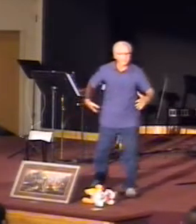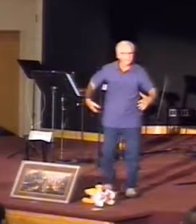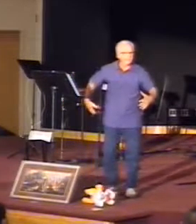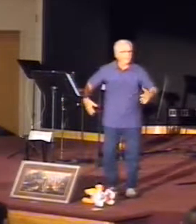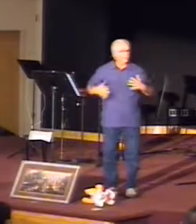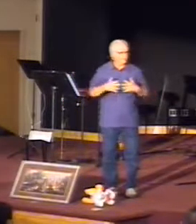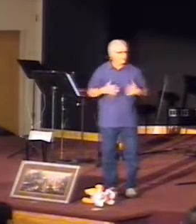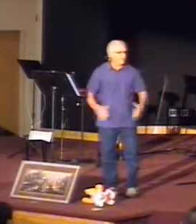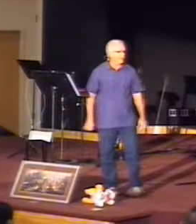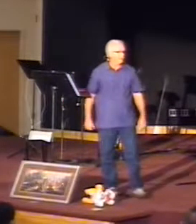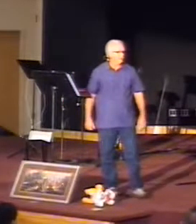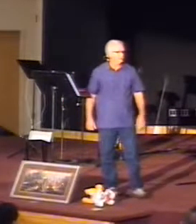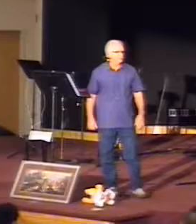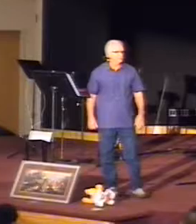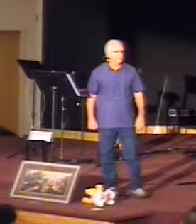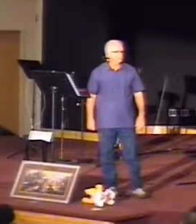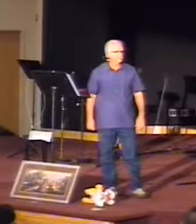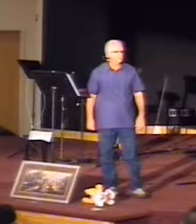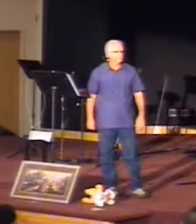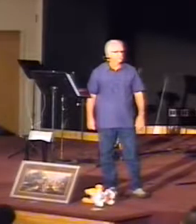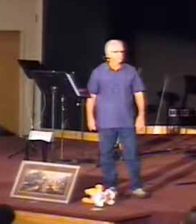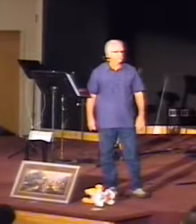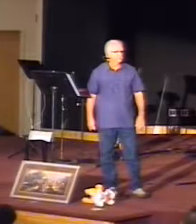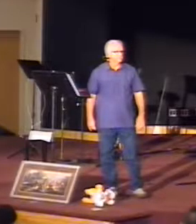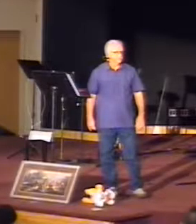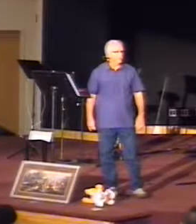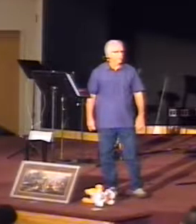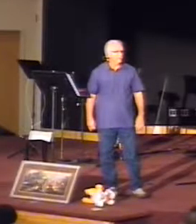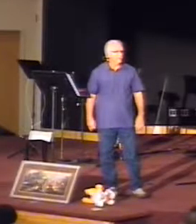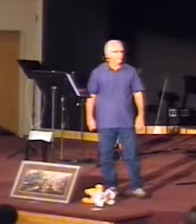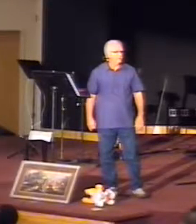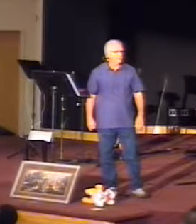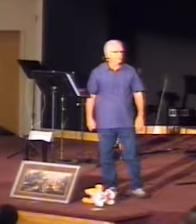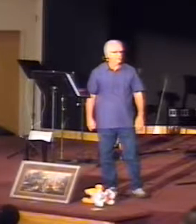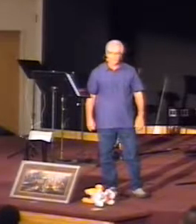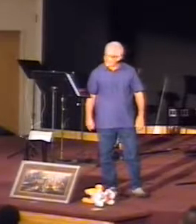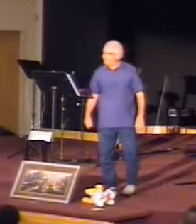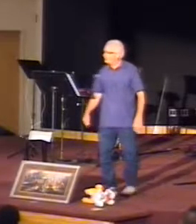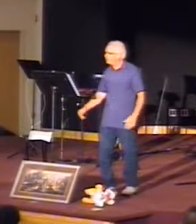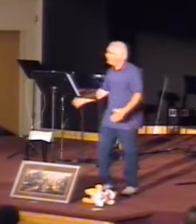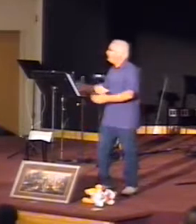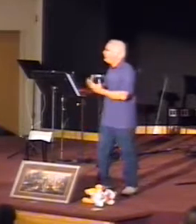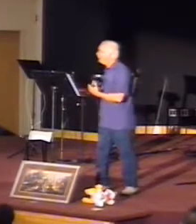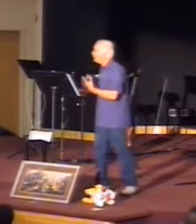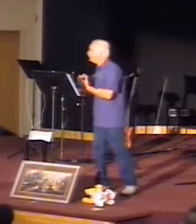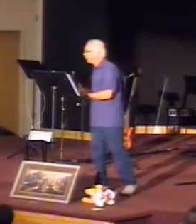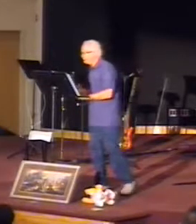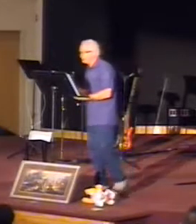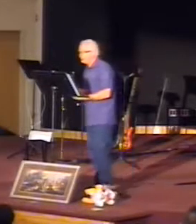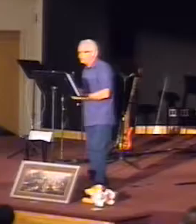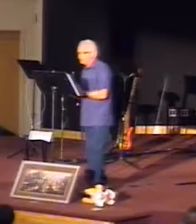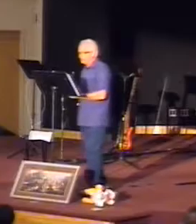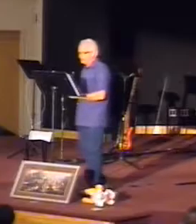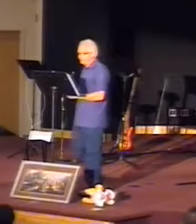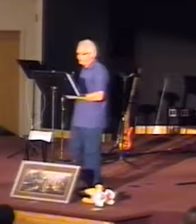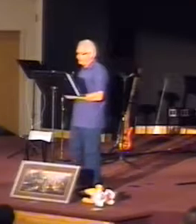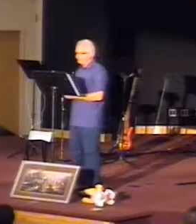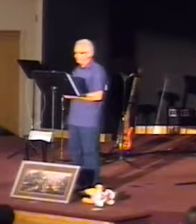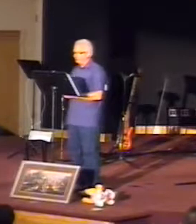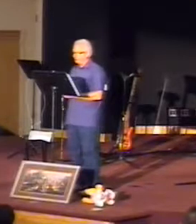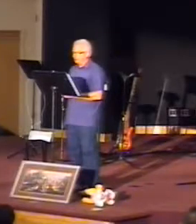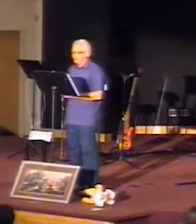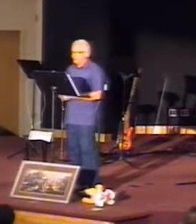front, and he wants to guide you. That's what God wants to do. He wants to be near and close to that